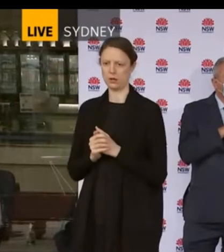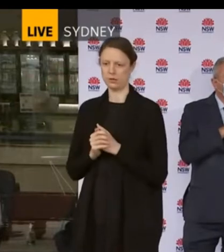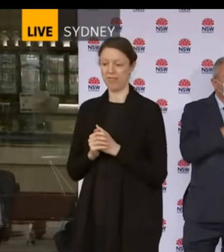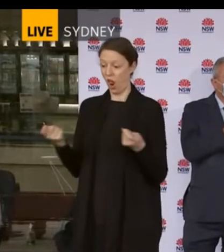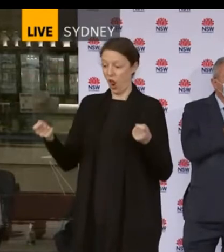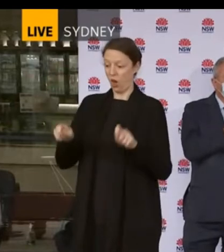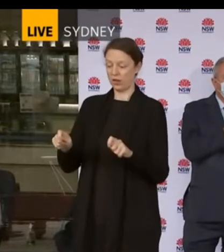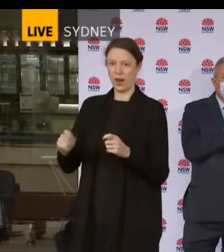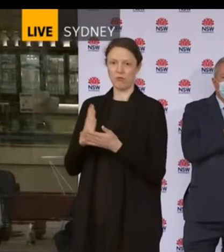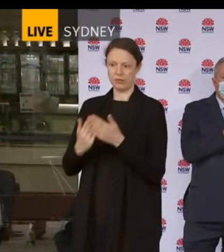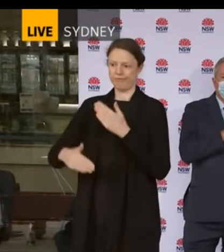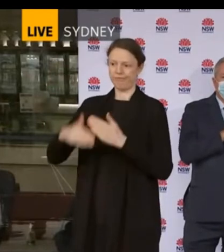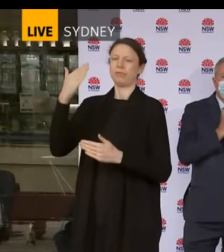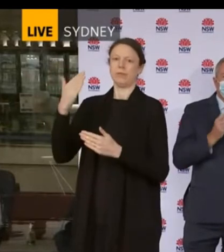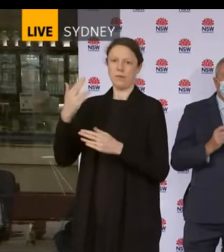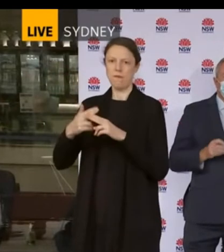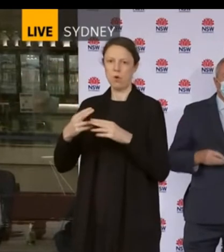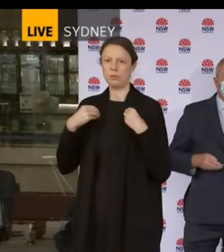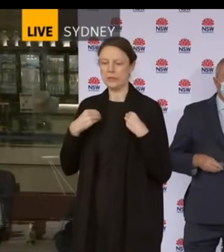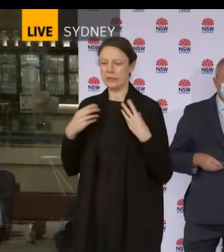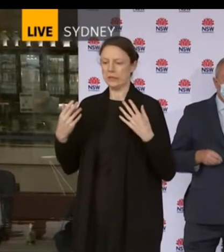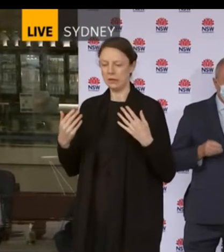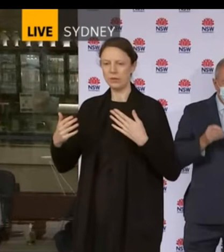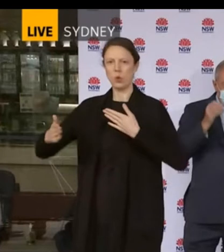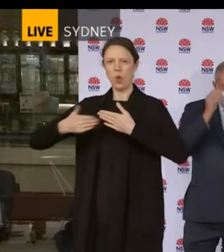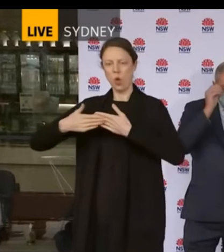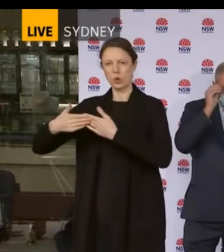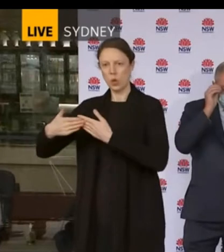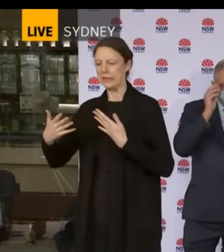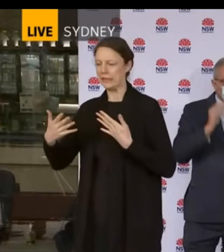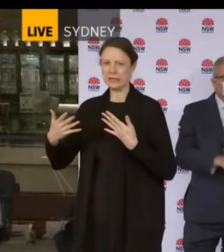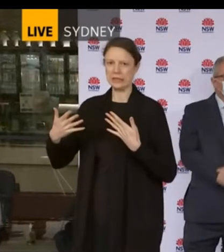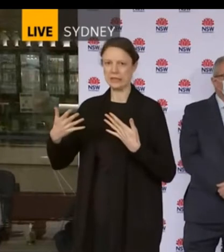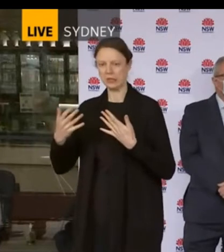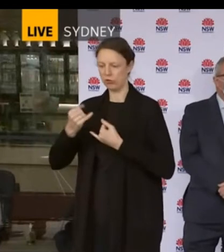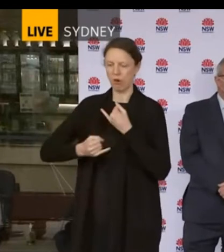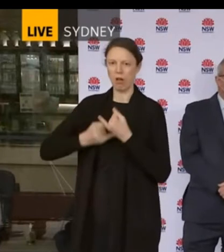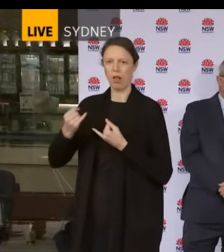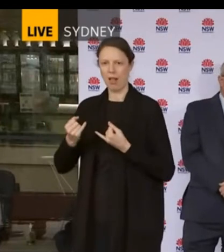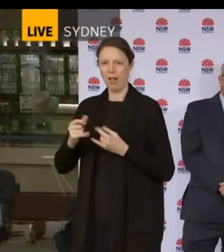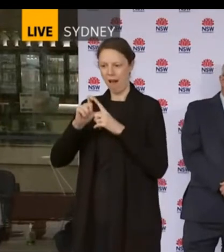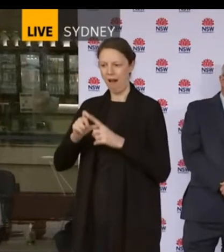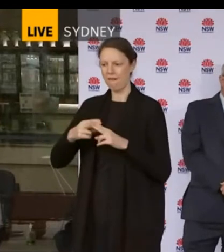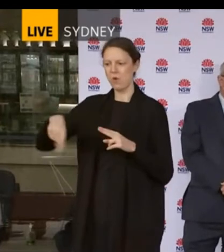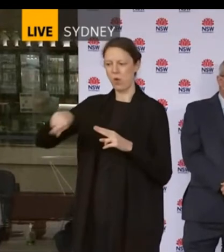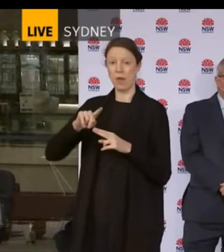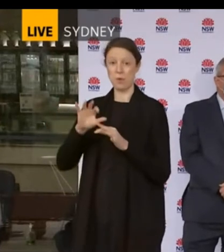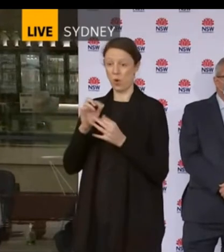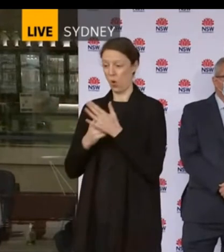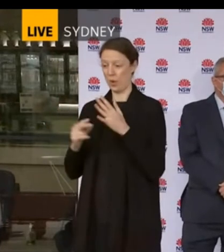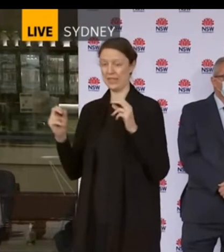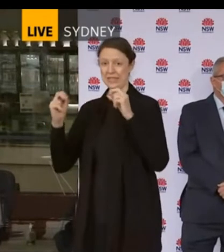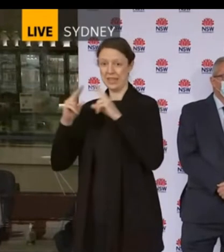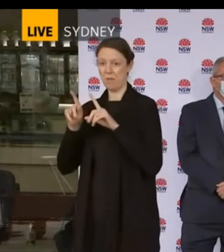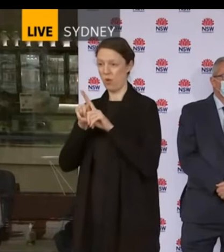suddenly, has created much stress for small businesses across the state, not just in Greater Sydney and those areas that are in lockdown, but across New